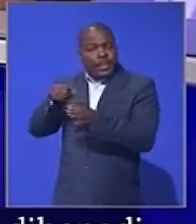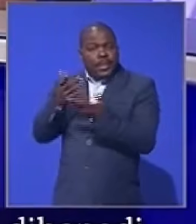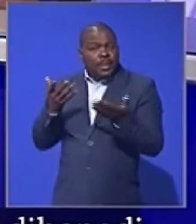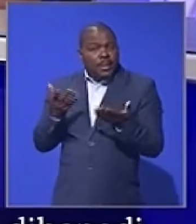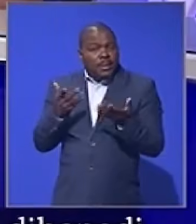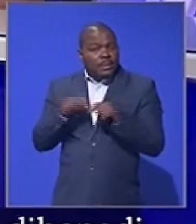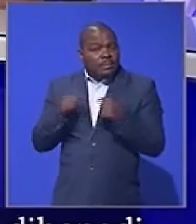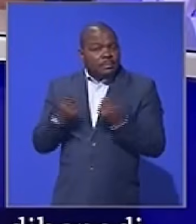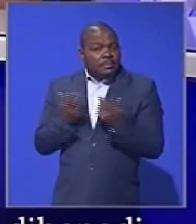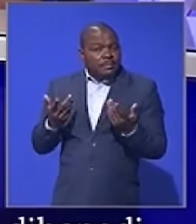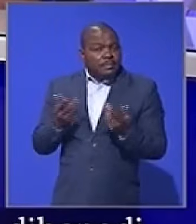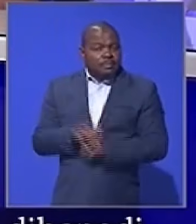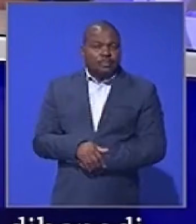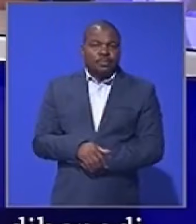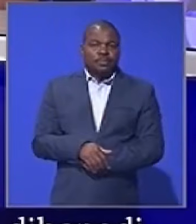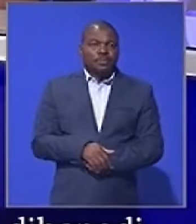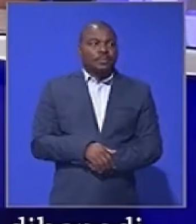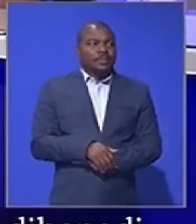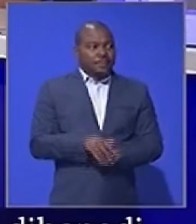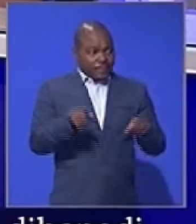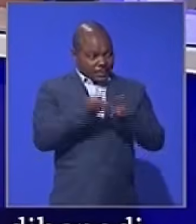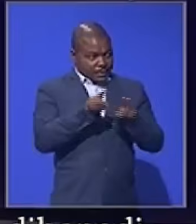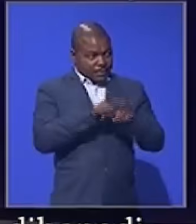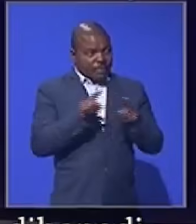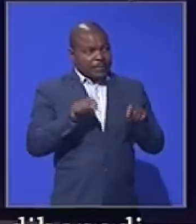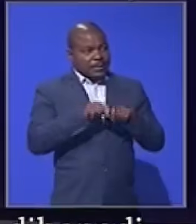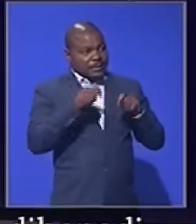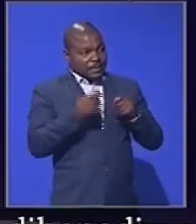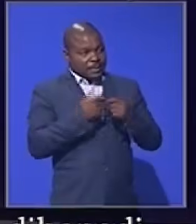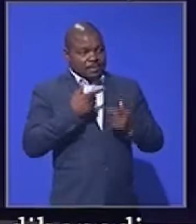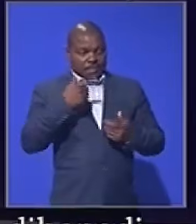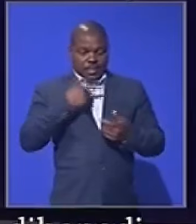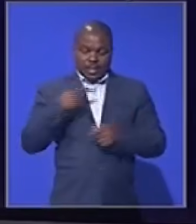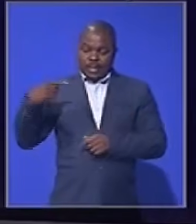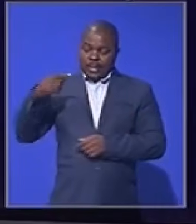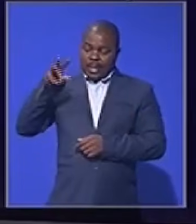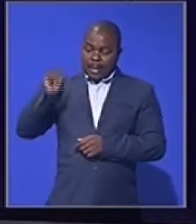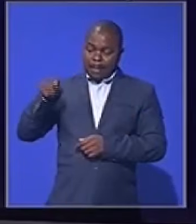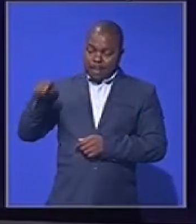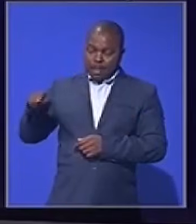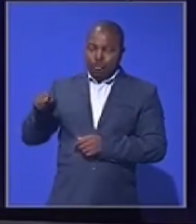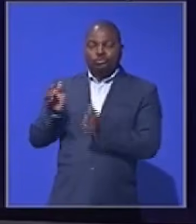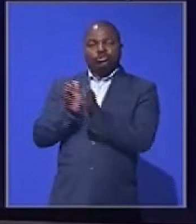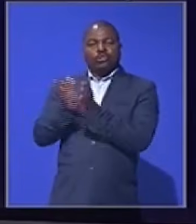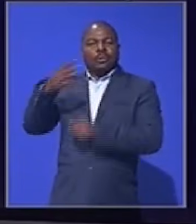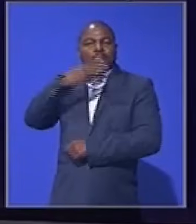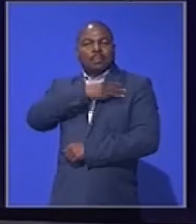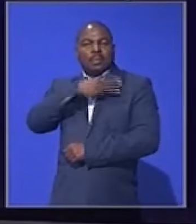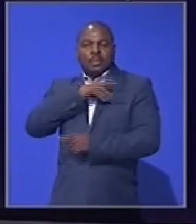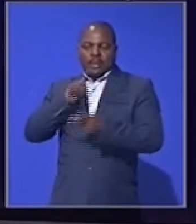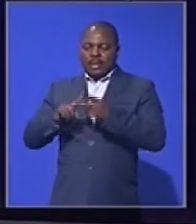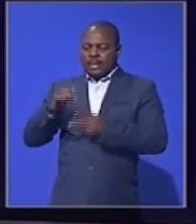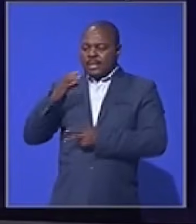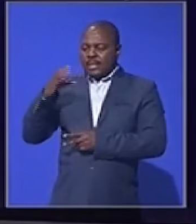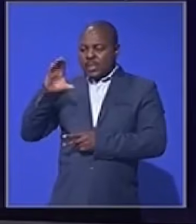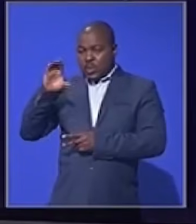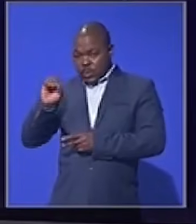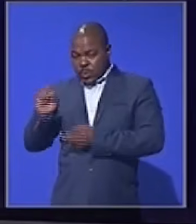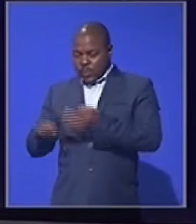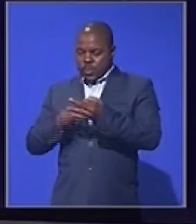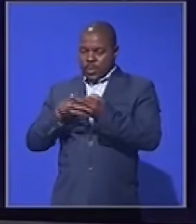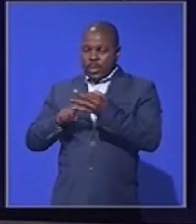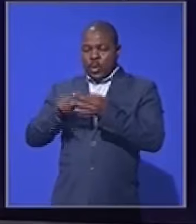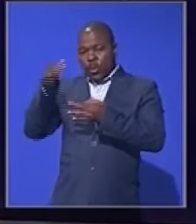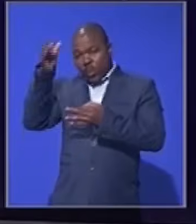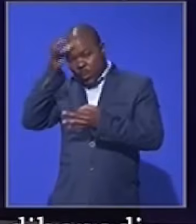kae? ke karolo e nngwe ya di-report tše di tlo go humana go tswa go GM general manager go tswa go the CEO go tswa go